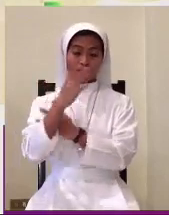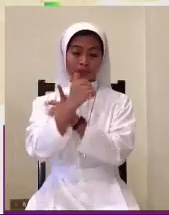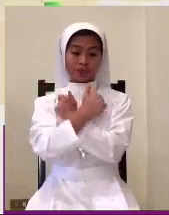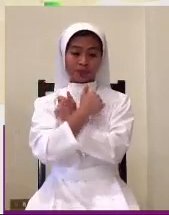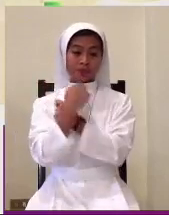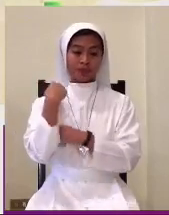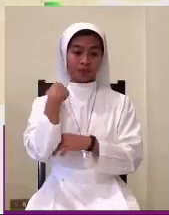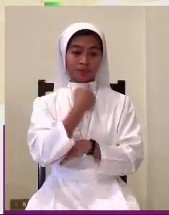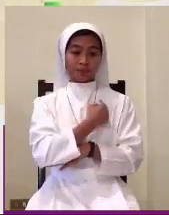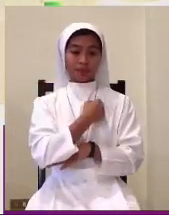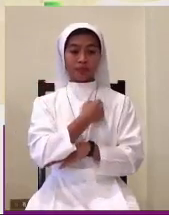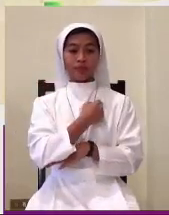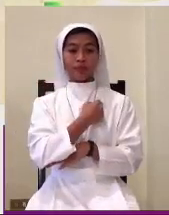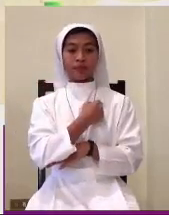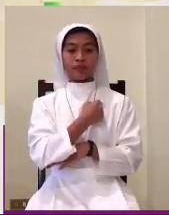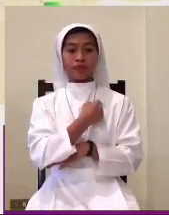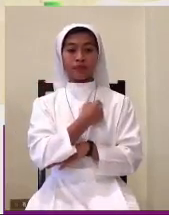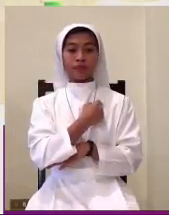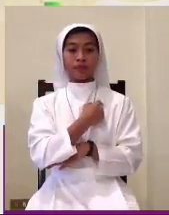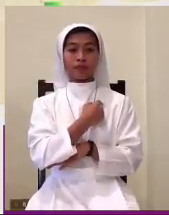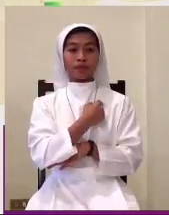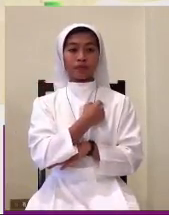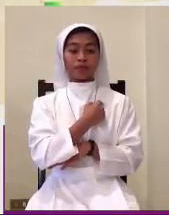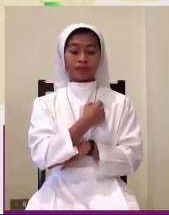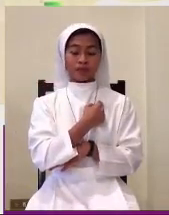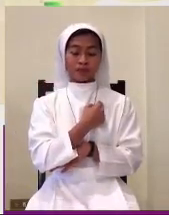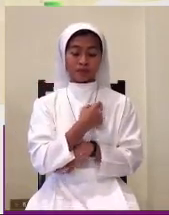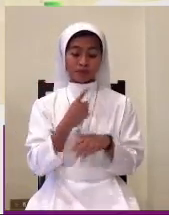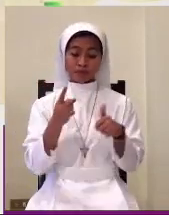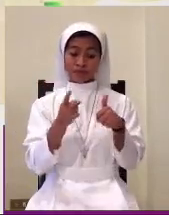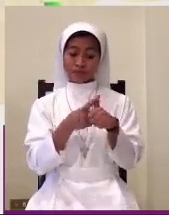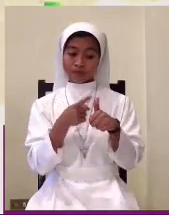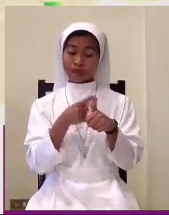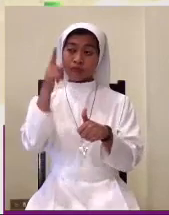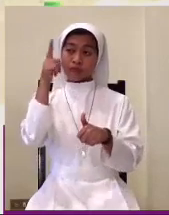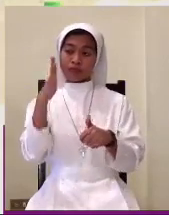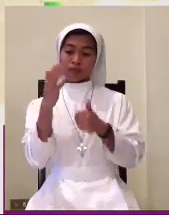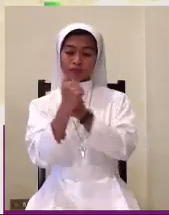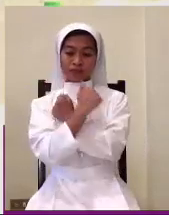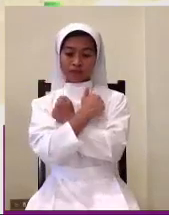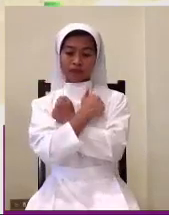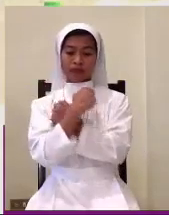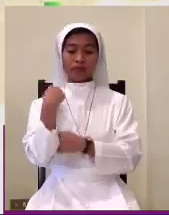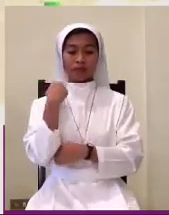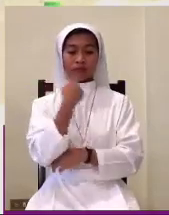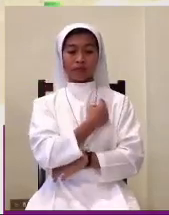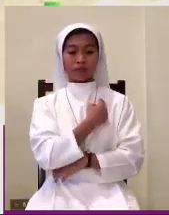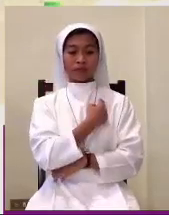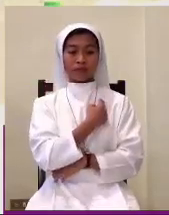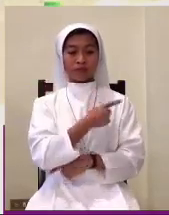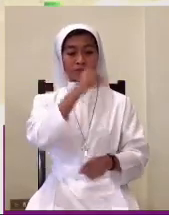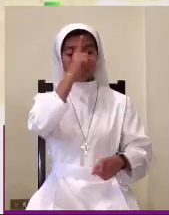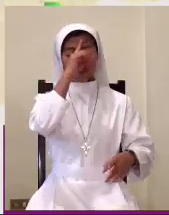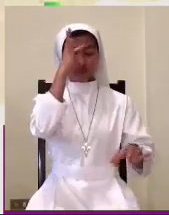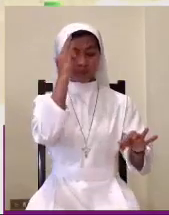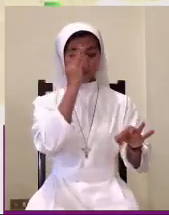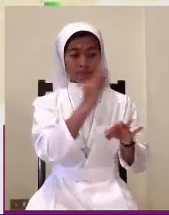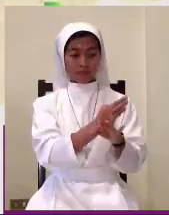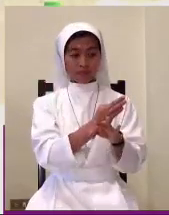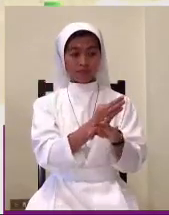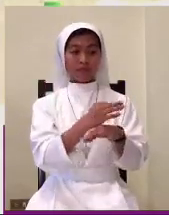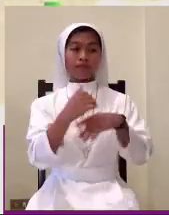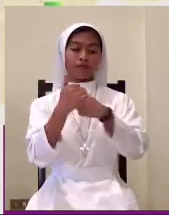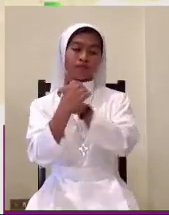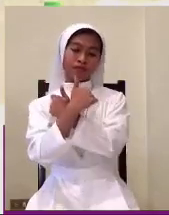initiative. So the fruit of love is faith. And faith is expressed in charity or